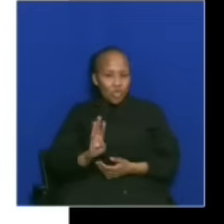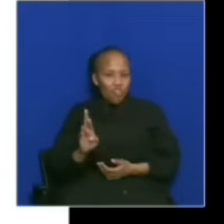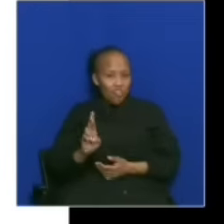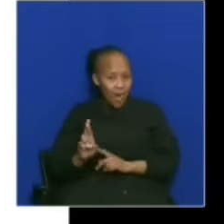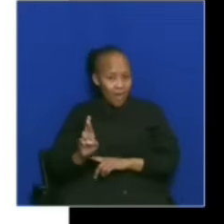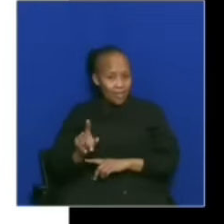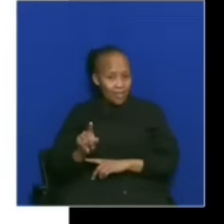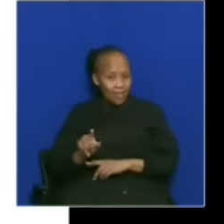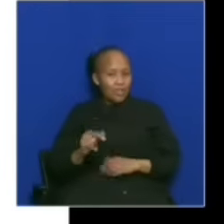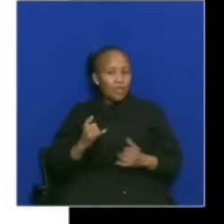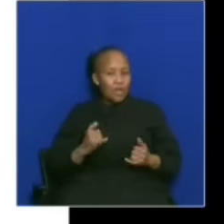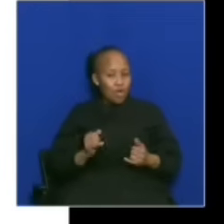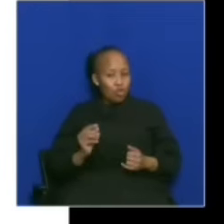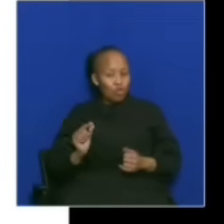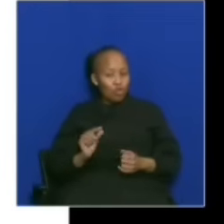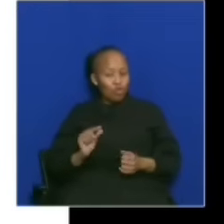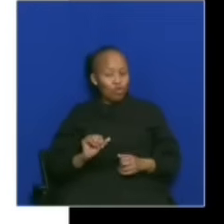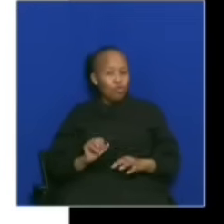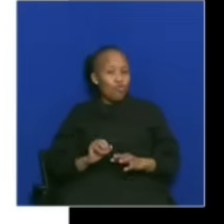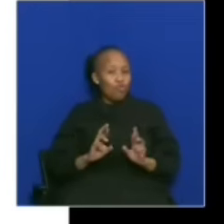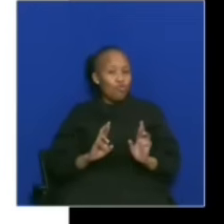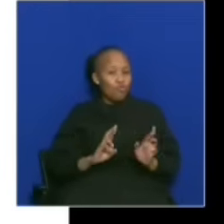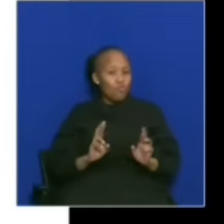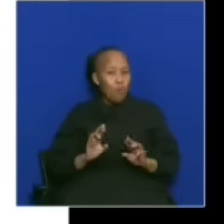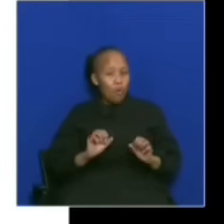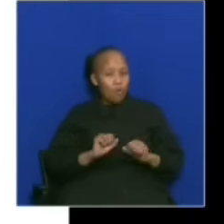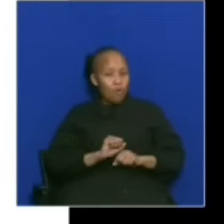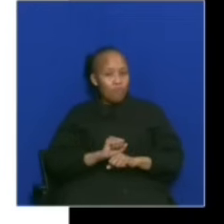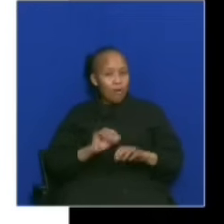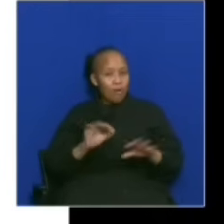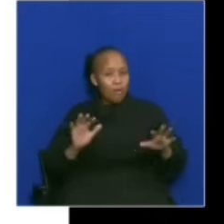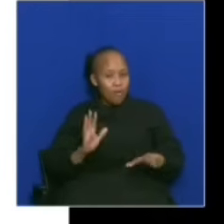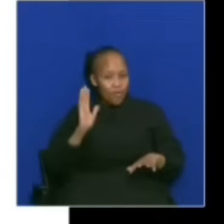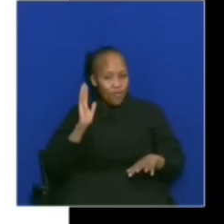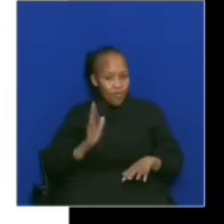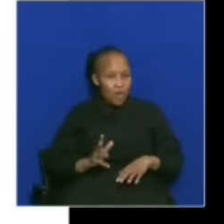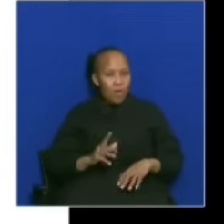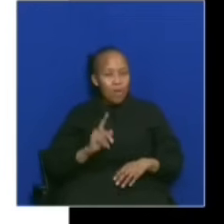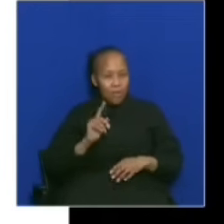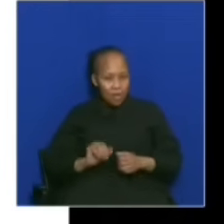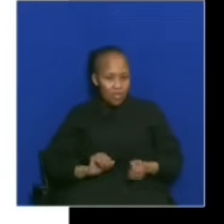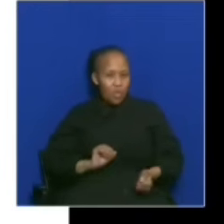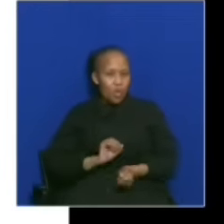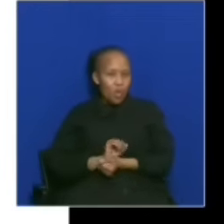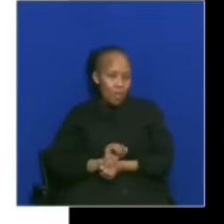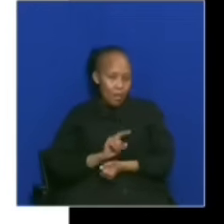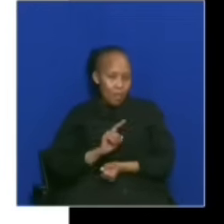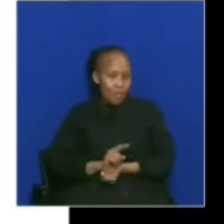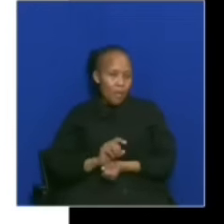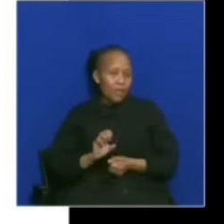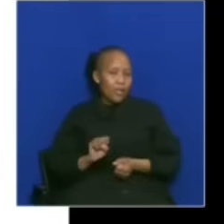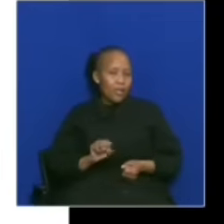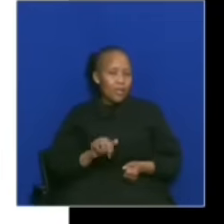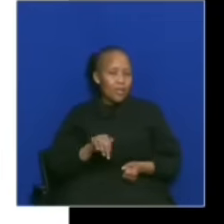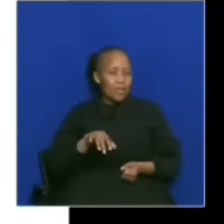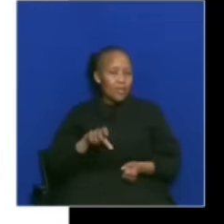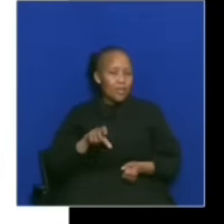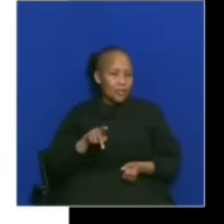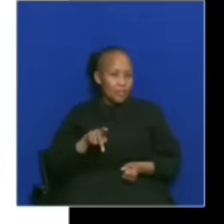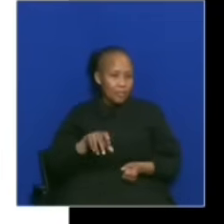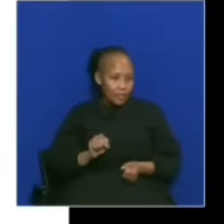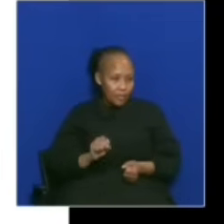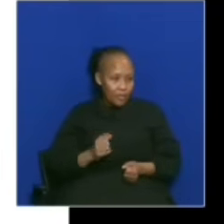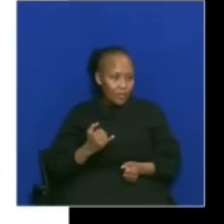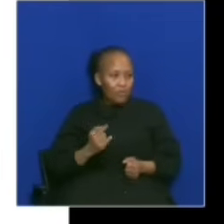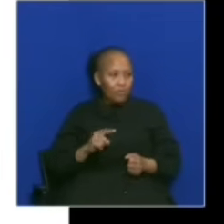soon. Hashtag lock them up at SARS Tax, at SAPS, at Abramji, at Ed Kisvetter.